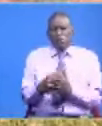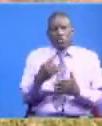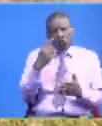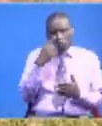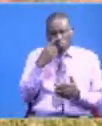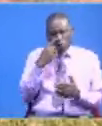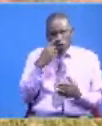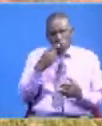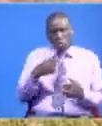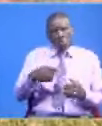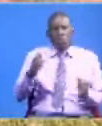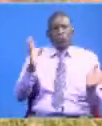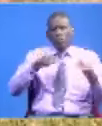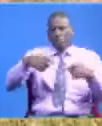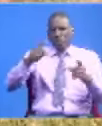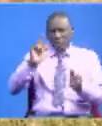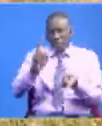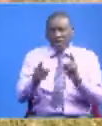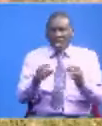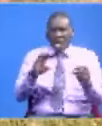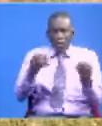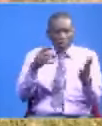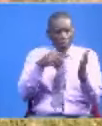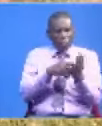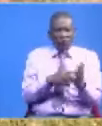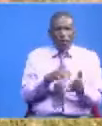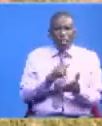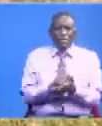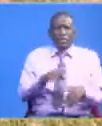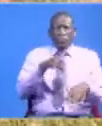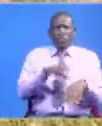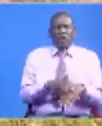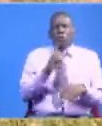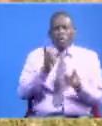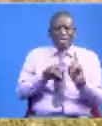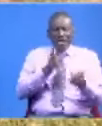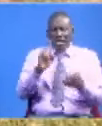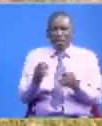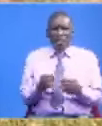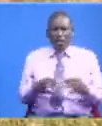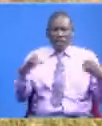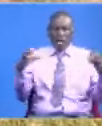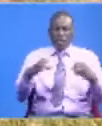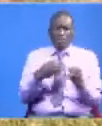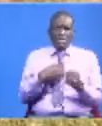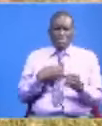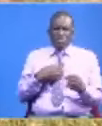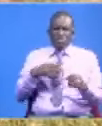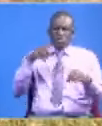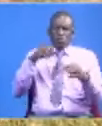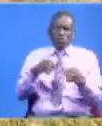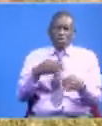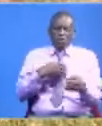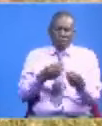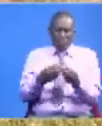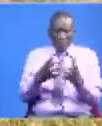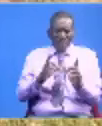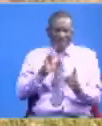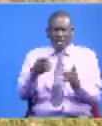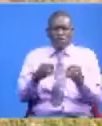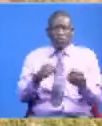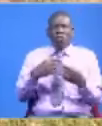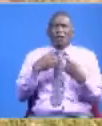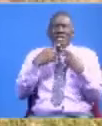a run. Ni point ngapi? That is you get just one run. So a team has to score as many runs to be declared a